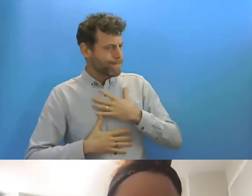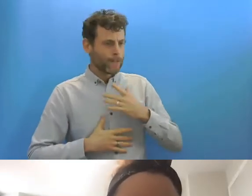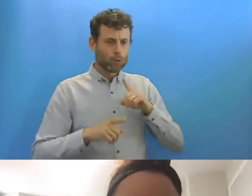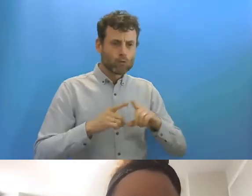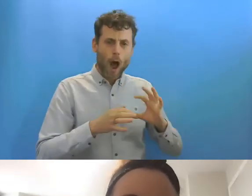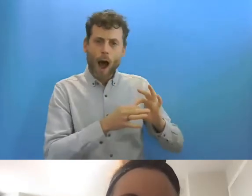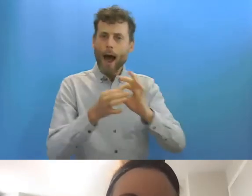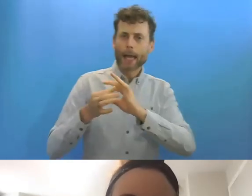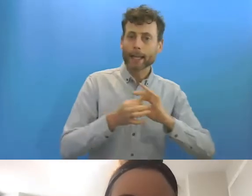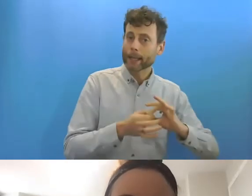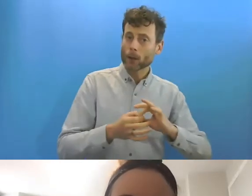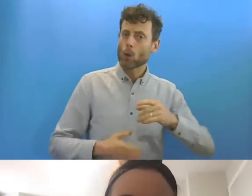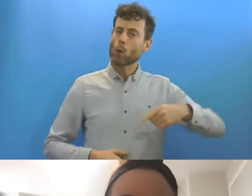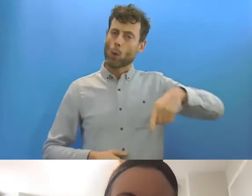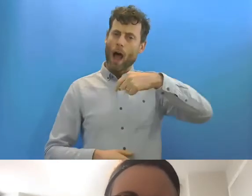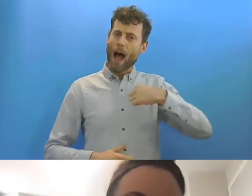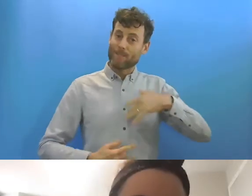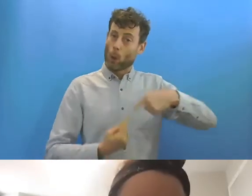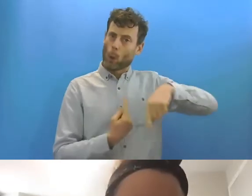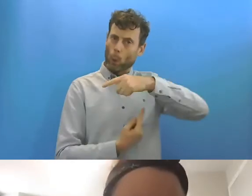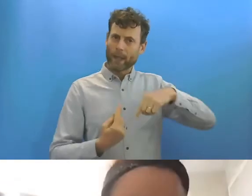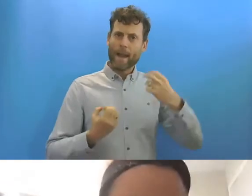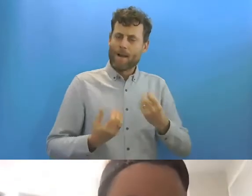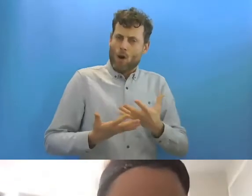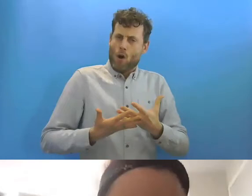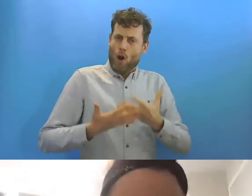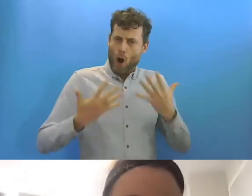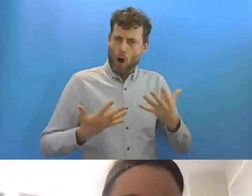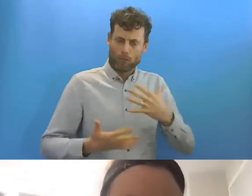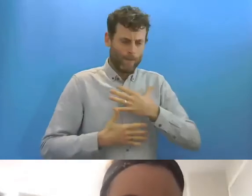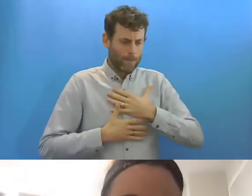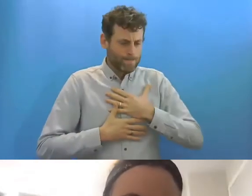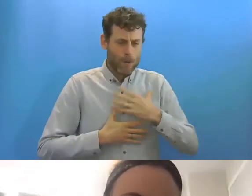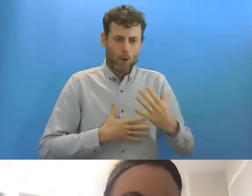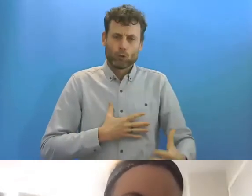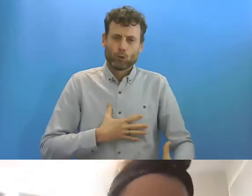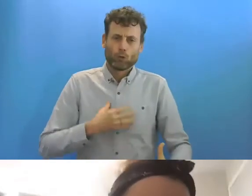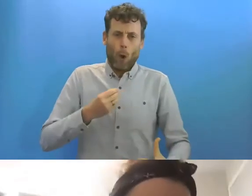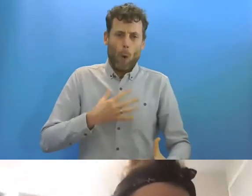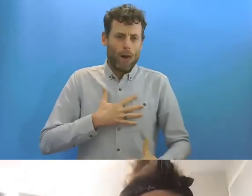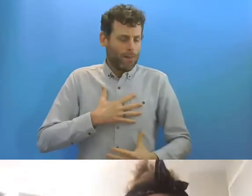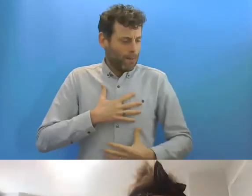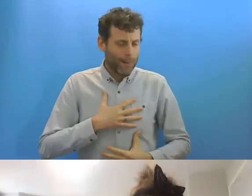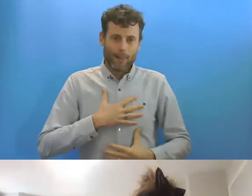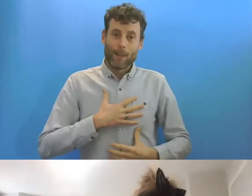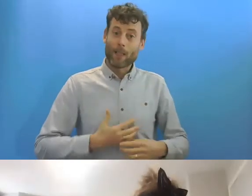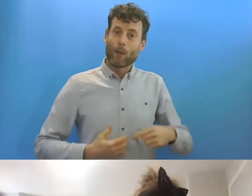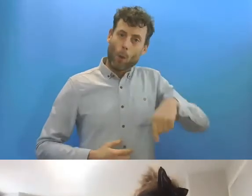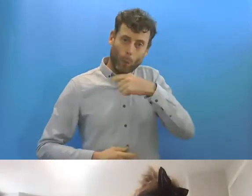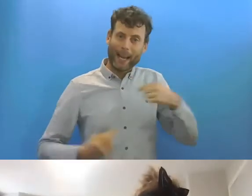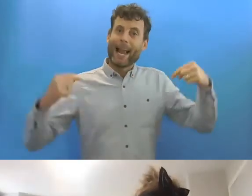right reasons. So that has been my positive, has been the people, the artists, and the soul. How's that,